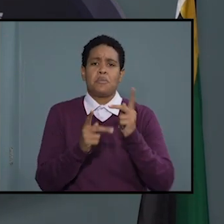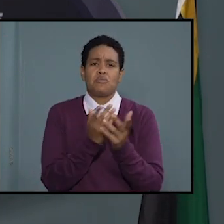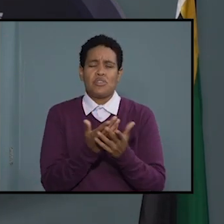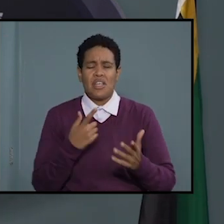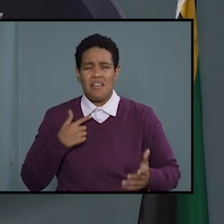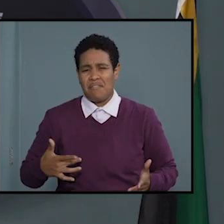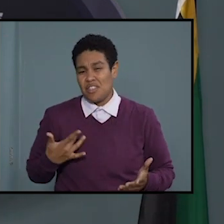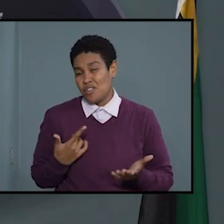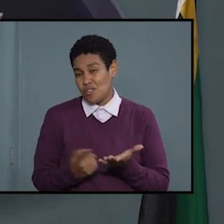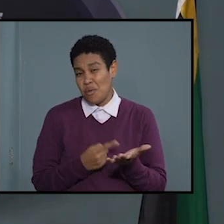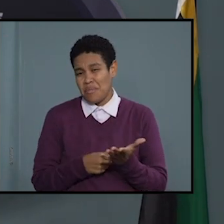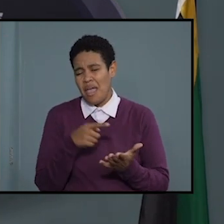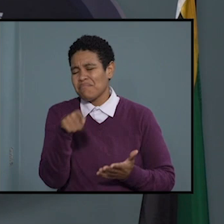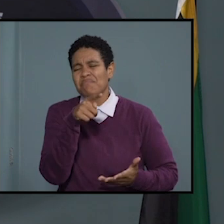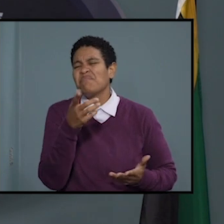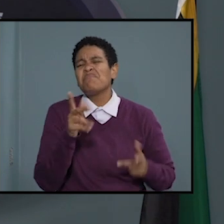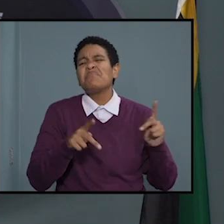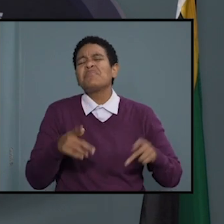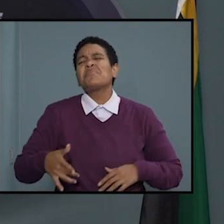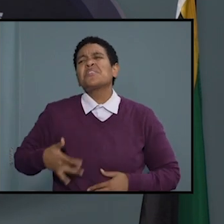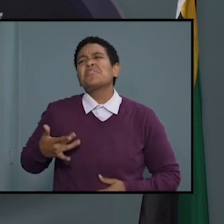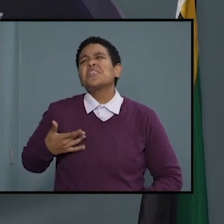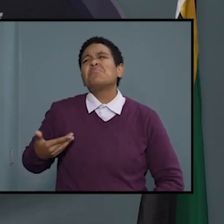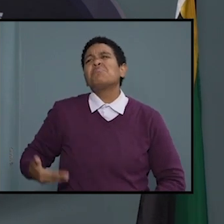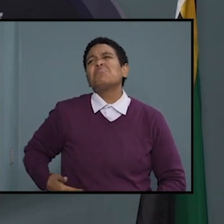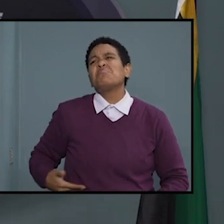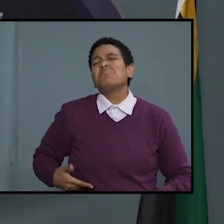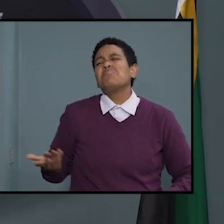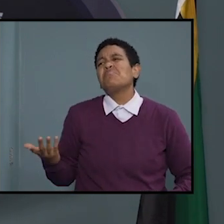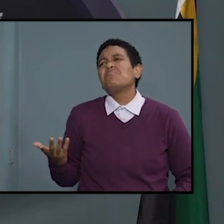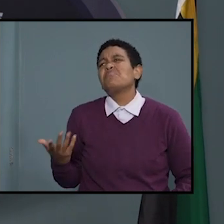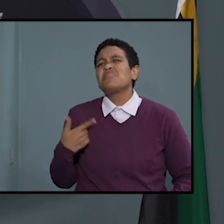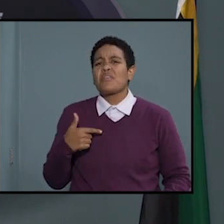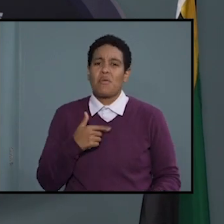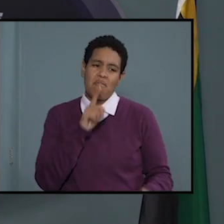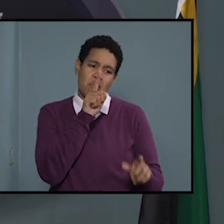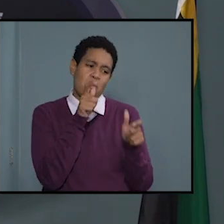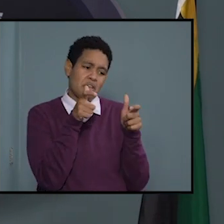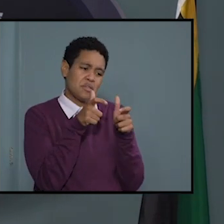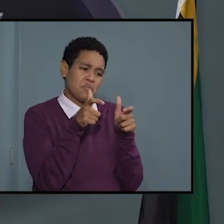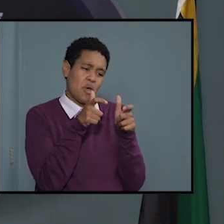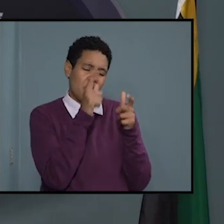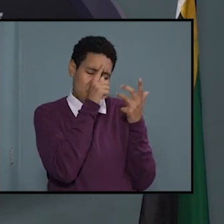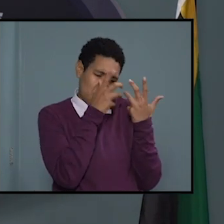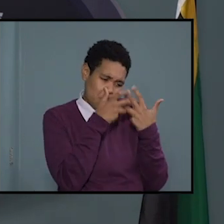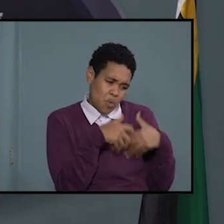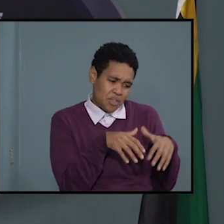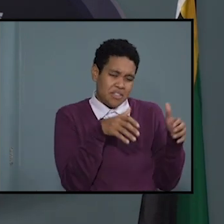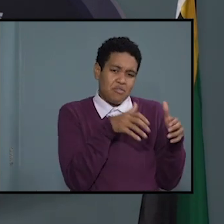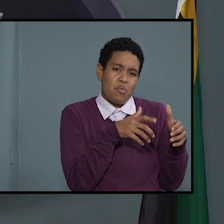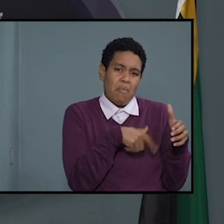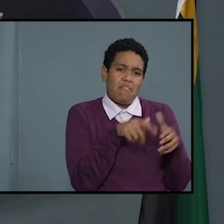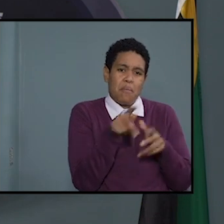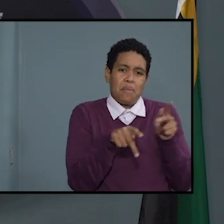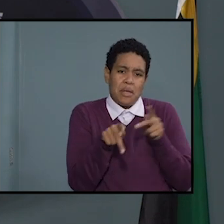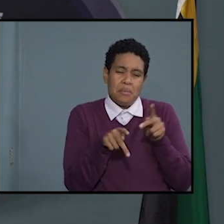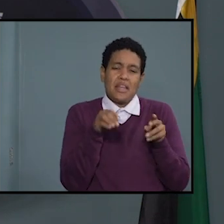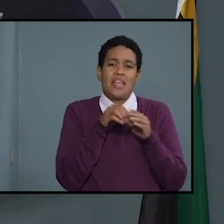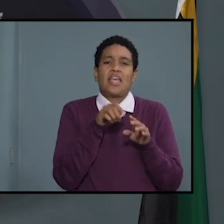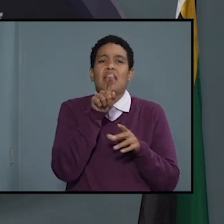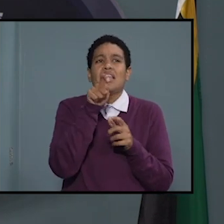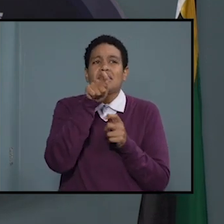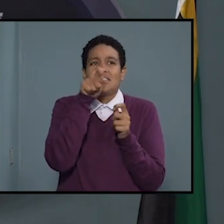feel sometimes that there's a sense that we have one small cohesive body of persons in